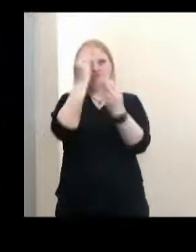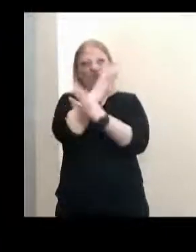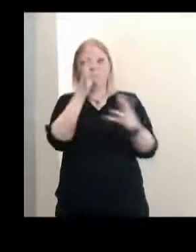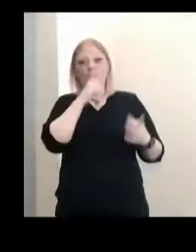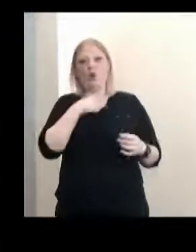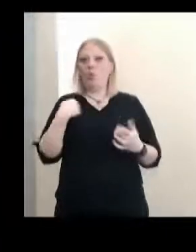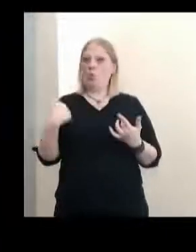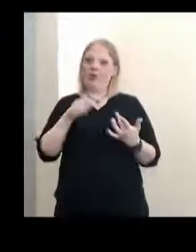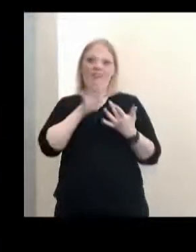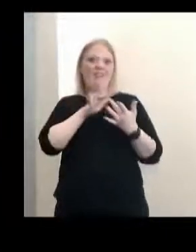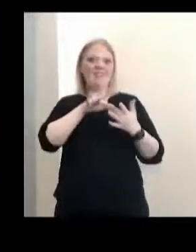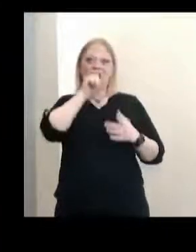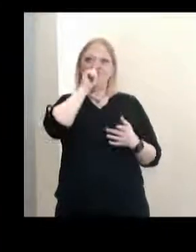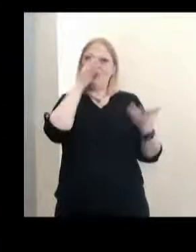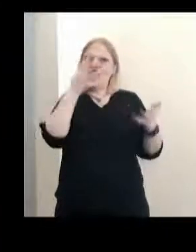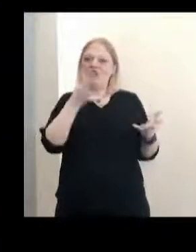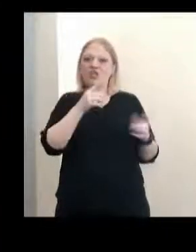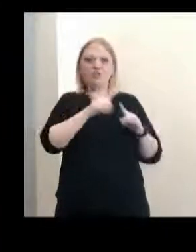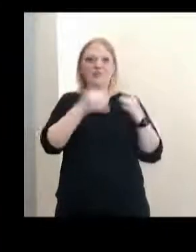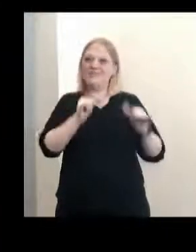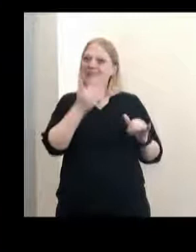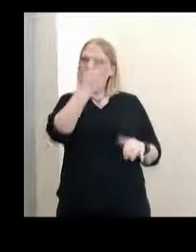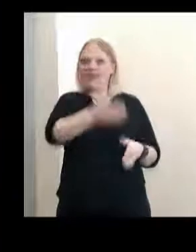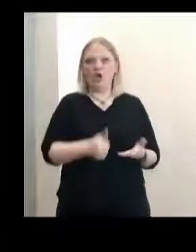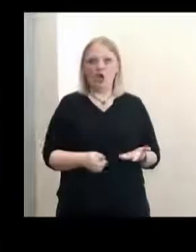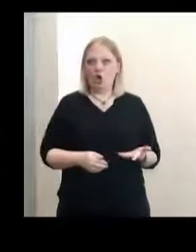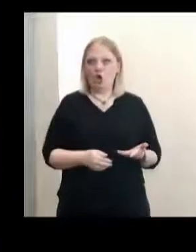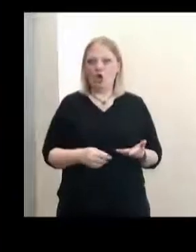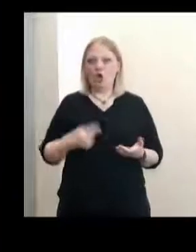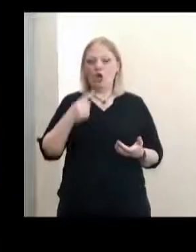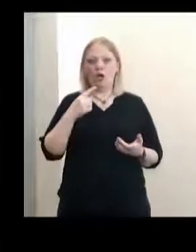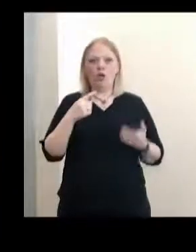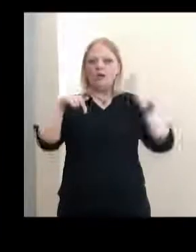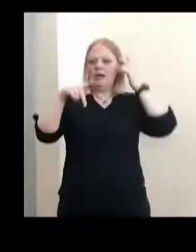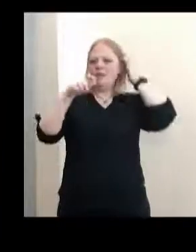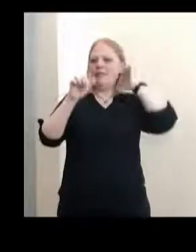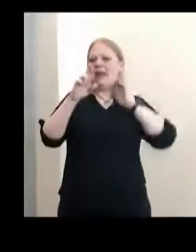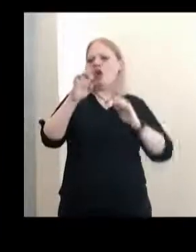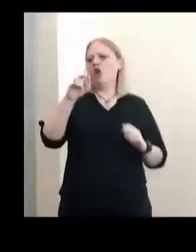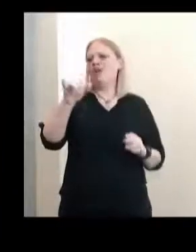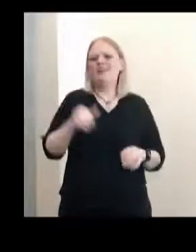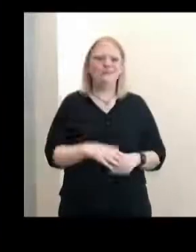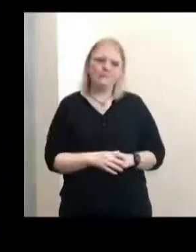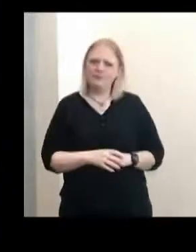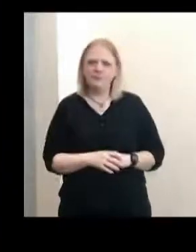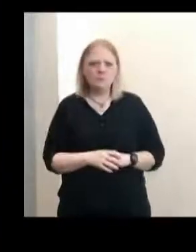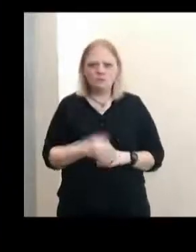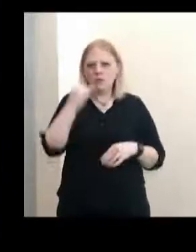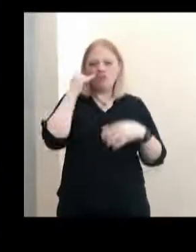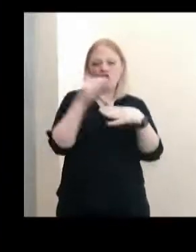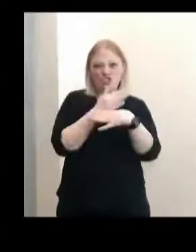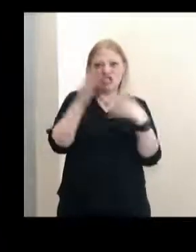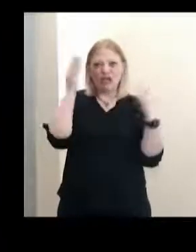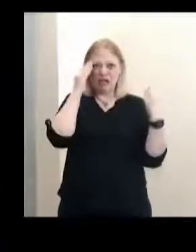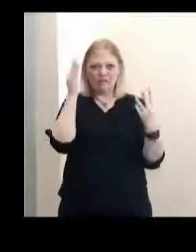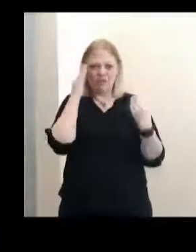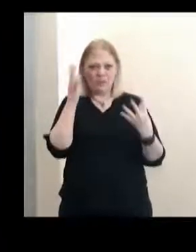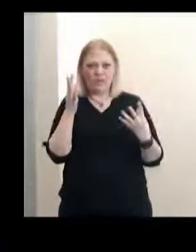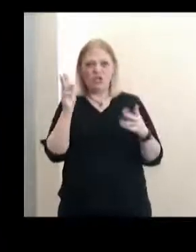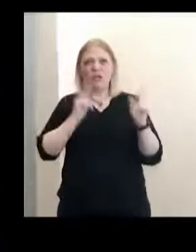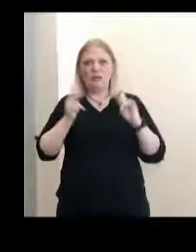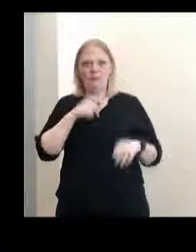and let them know about it, but it's still up. They're claiming it's a parody. It's not a parody when someone's sharing information that people